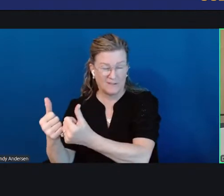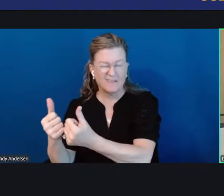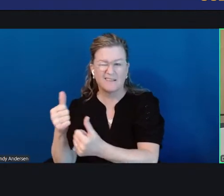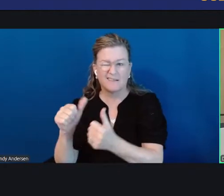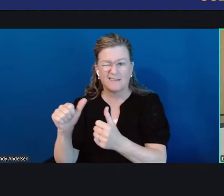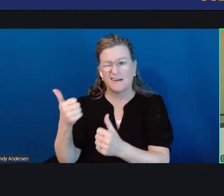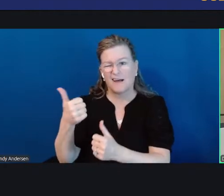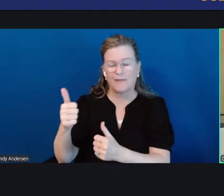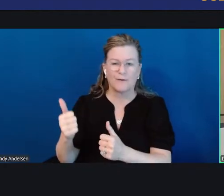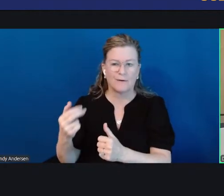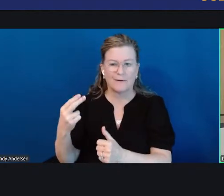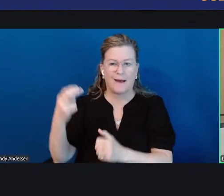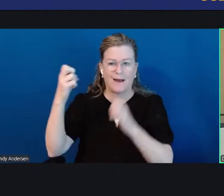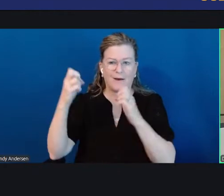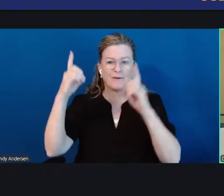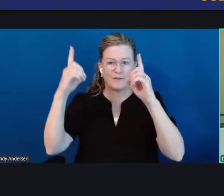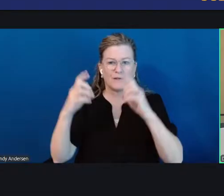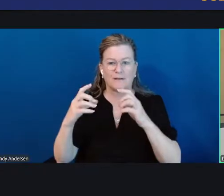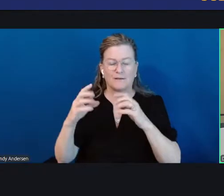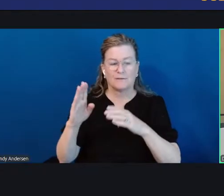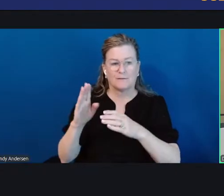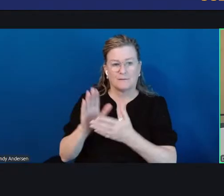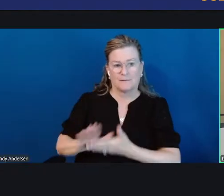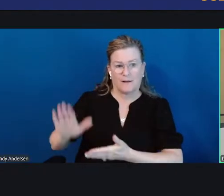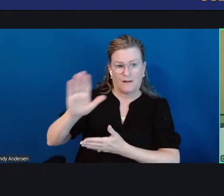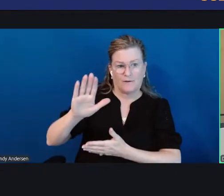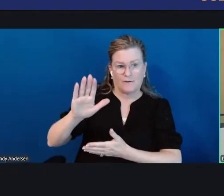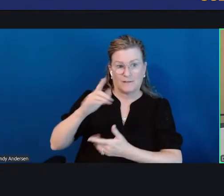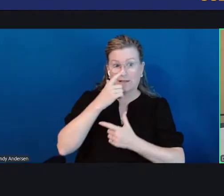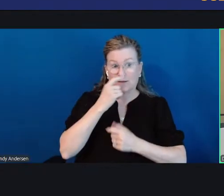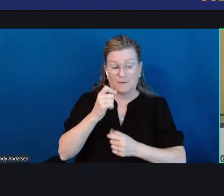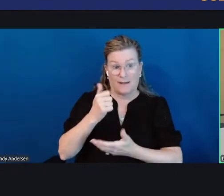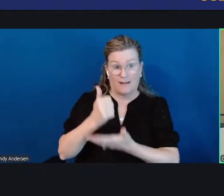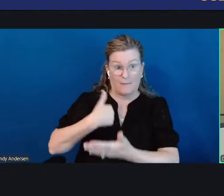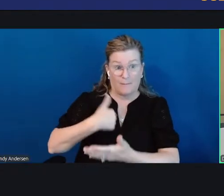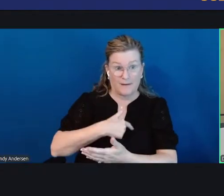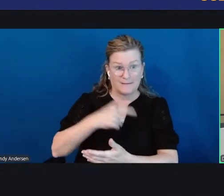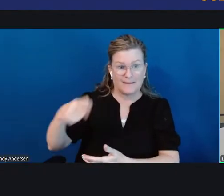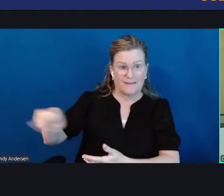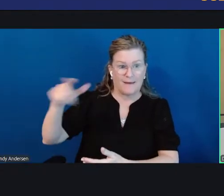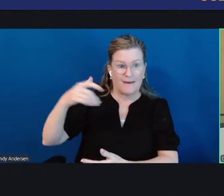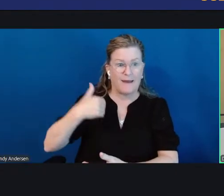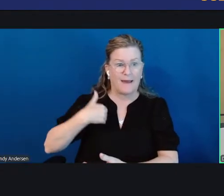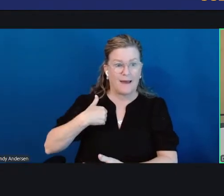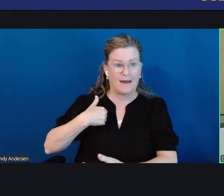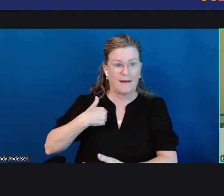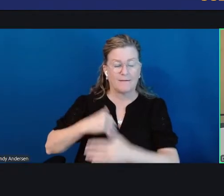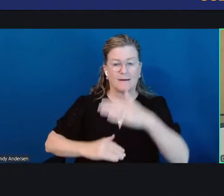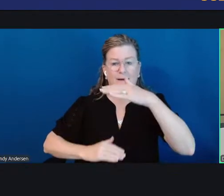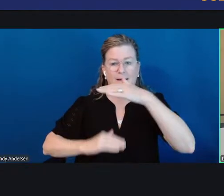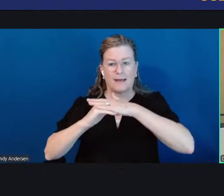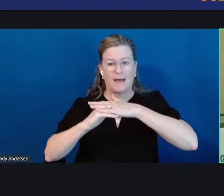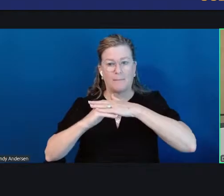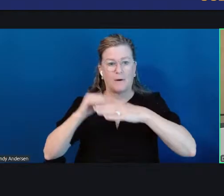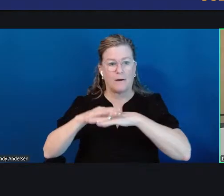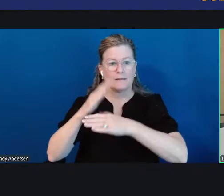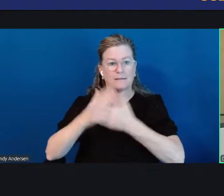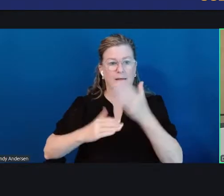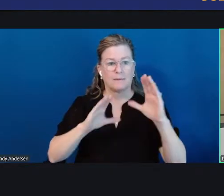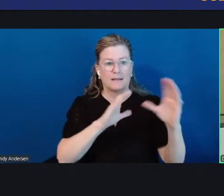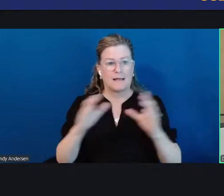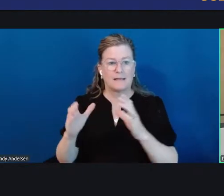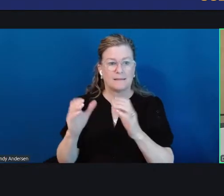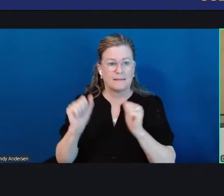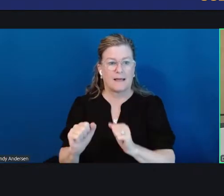ed institution that's interested that could help us, they have a cap on some of the classes that they